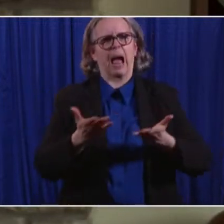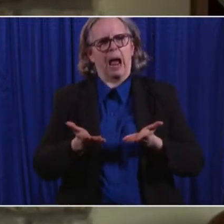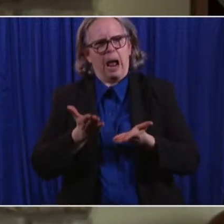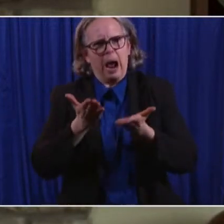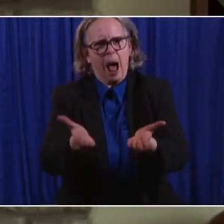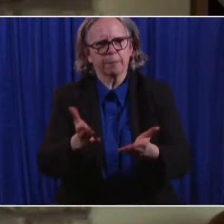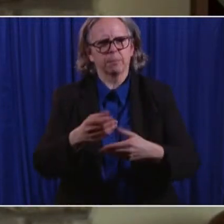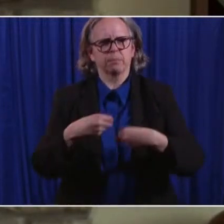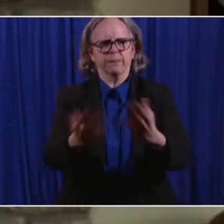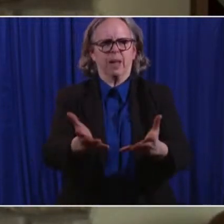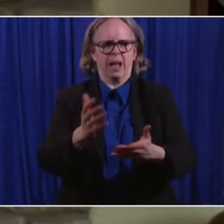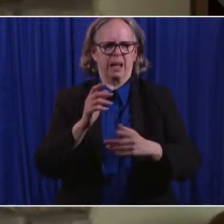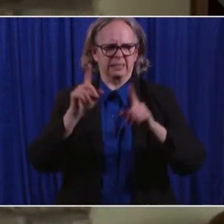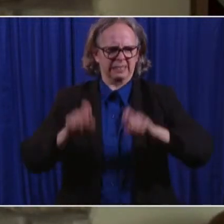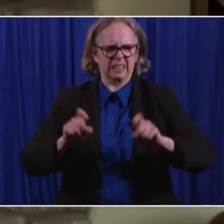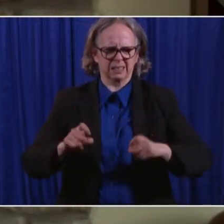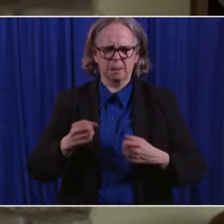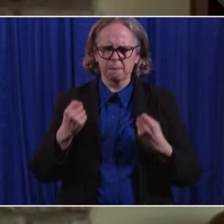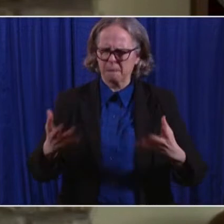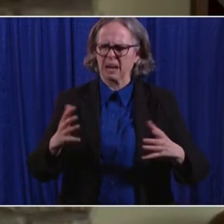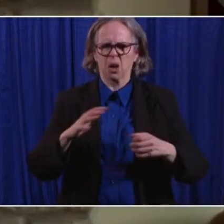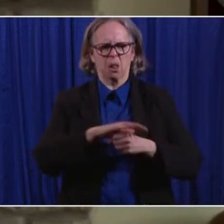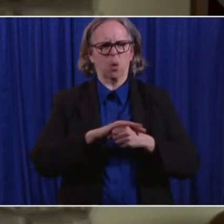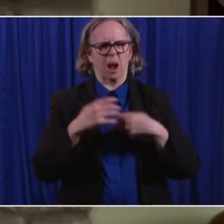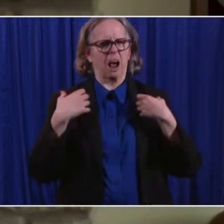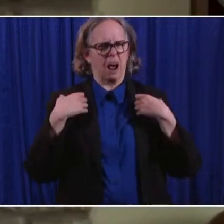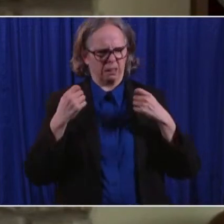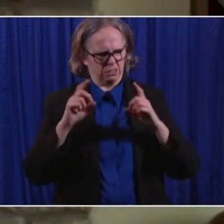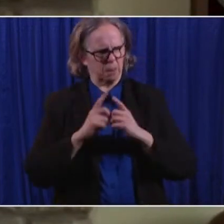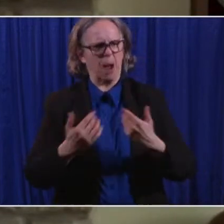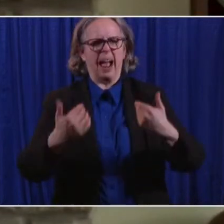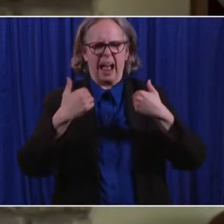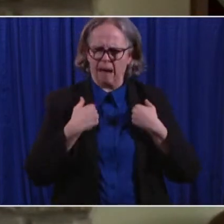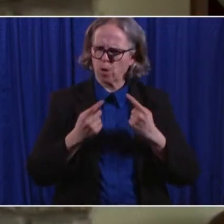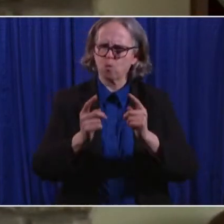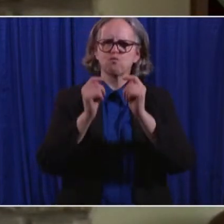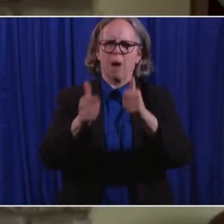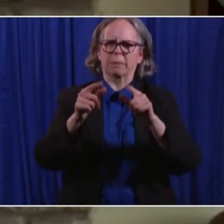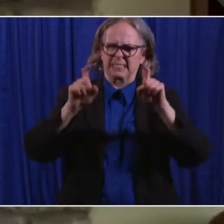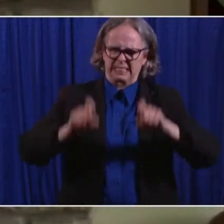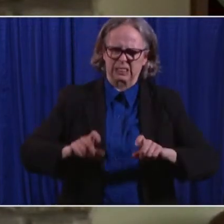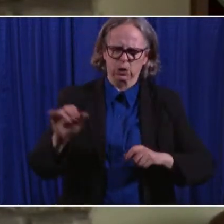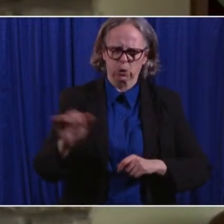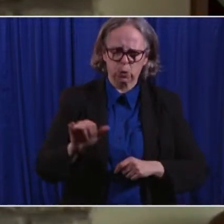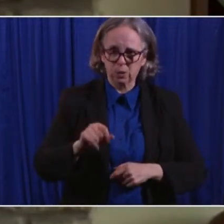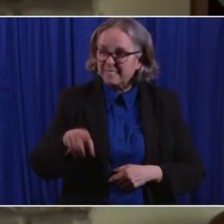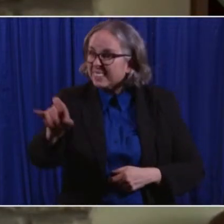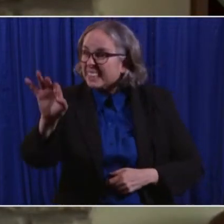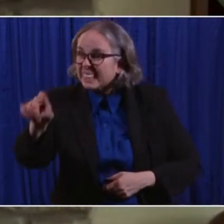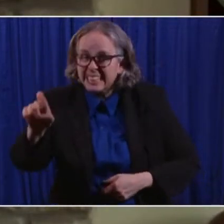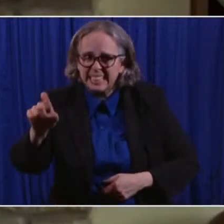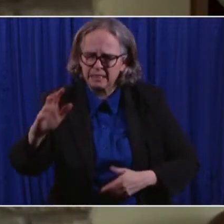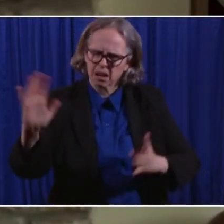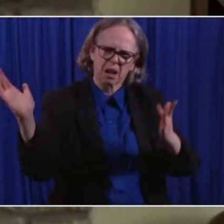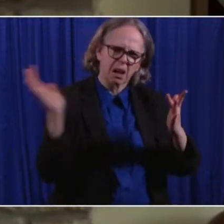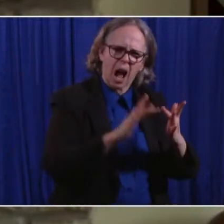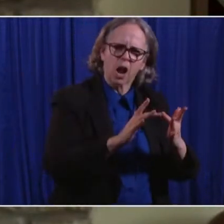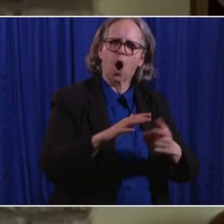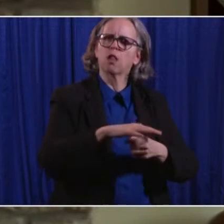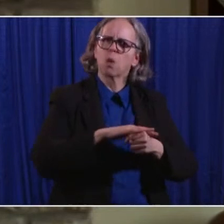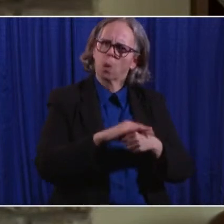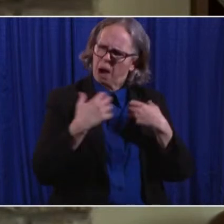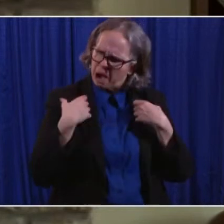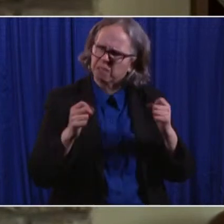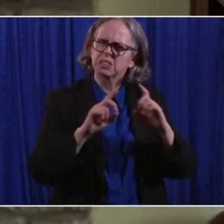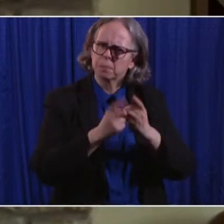have these tests. So if you see a need for those tests, you can contact your local health department. And certainly when the health department sees a